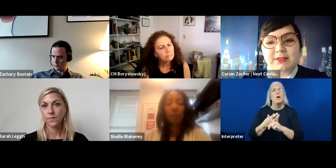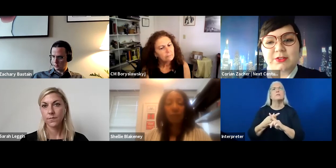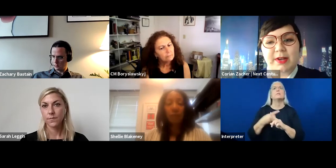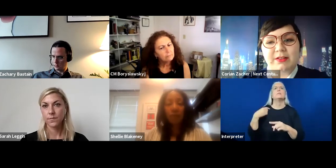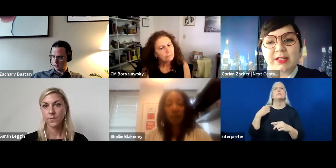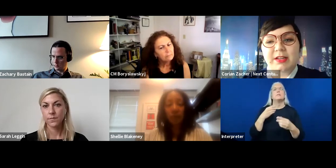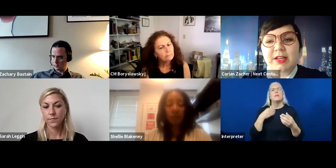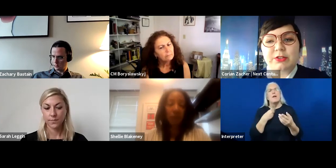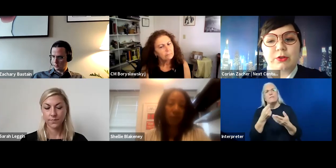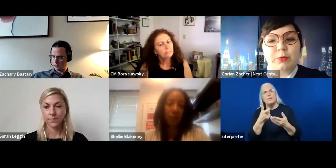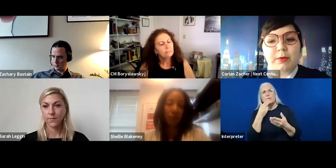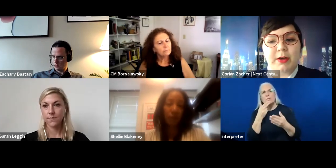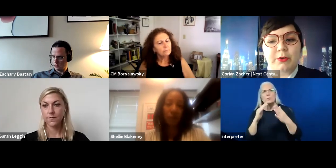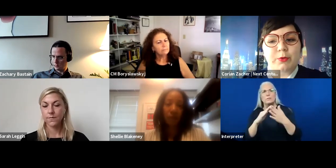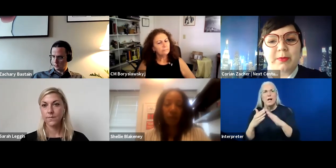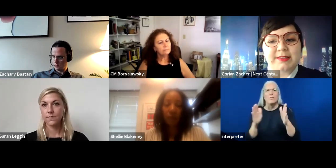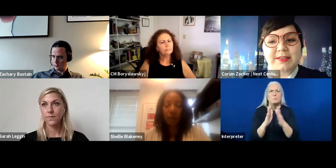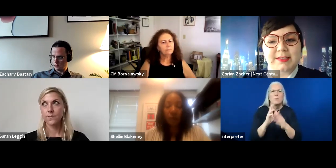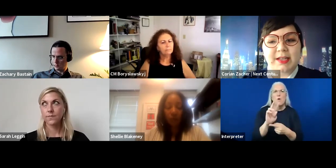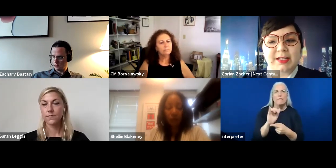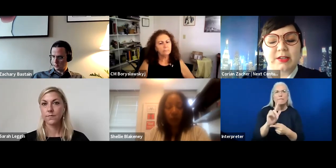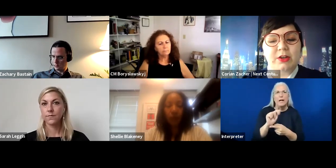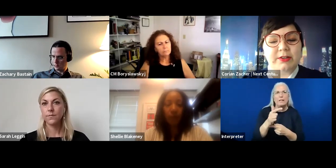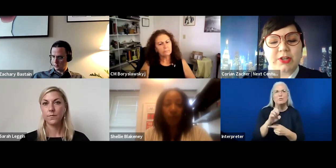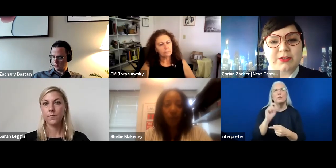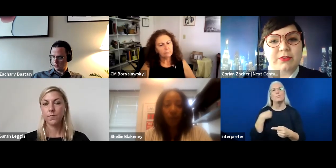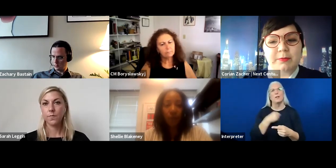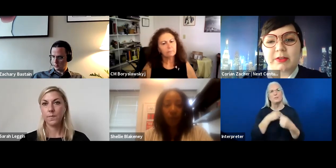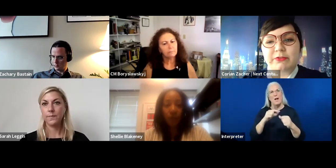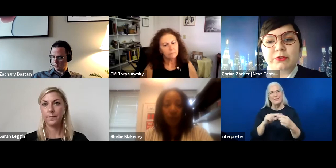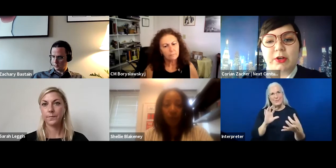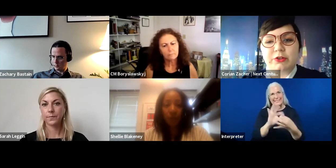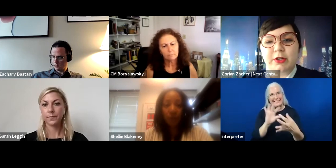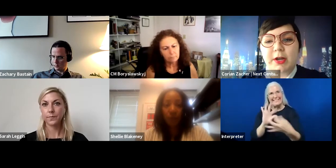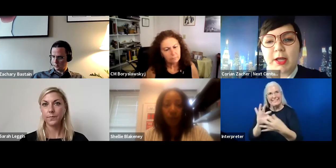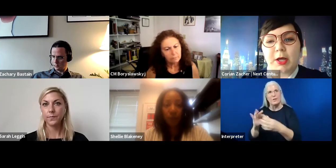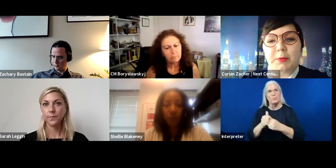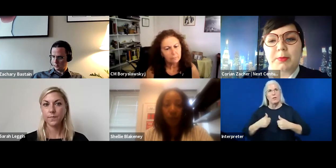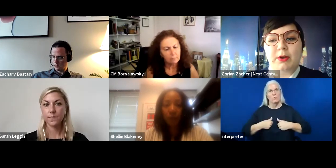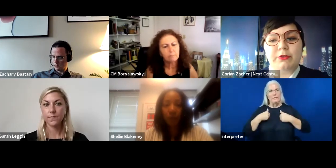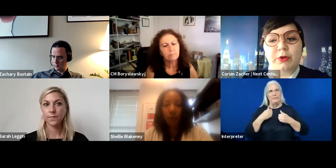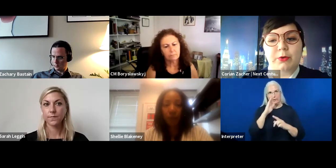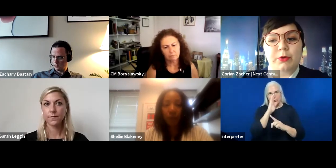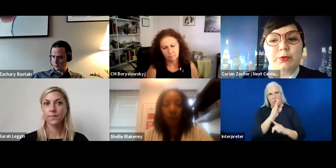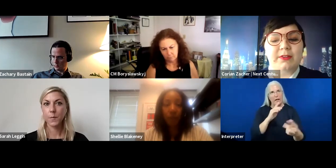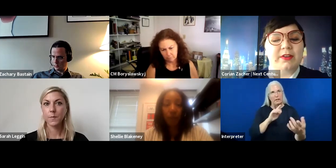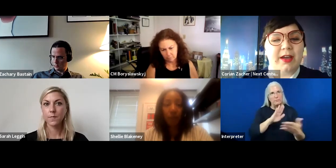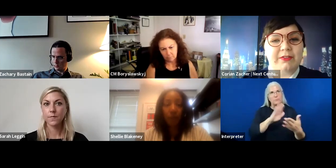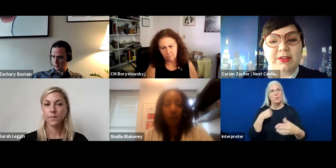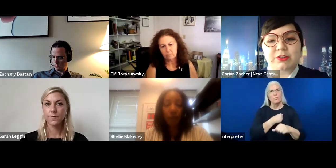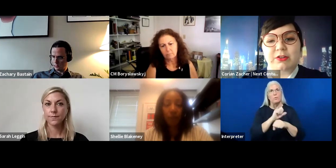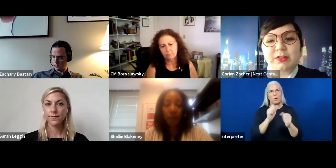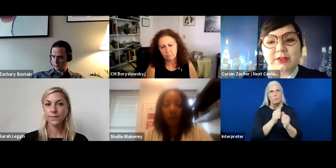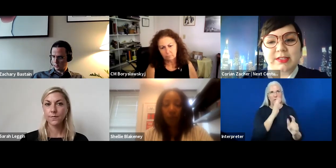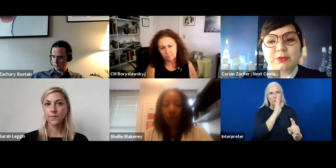to residents directly to learn more about who remains disconnected, not just from infrastructure, but also who doesn't